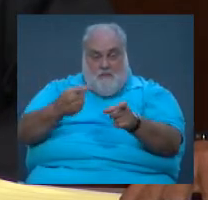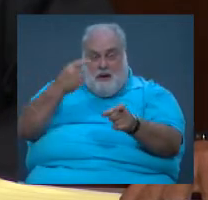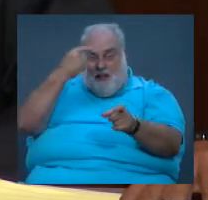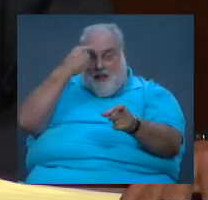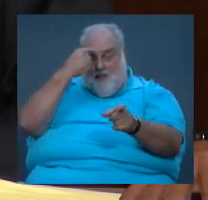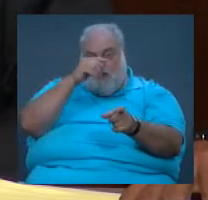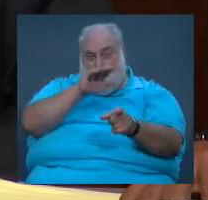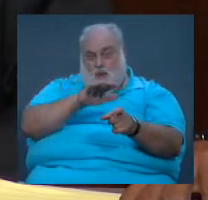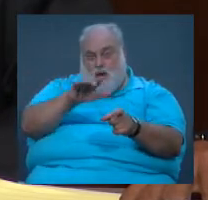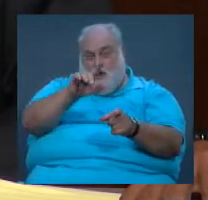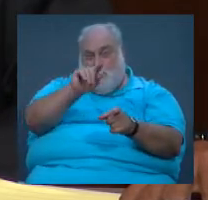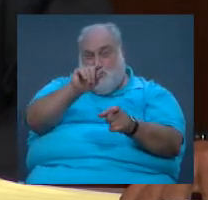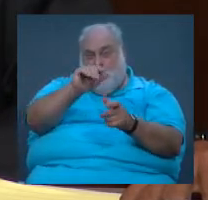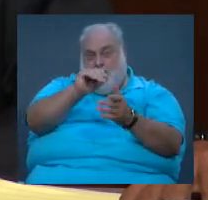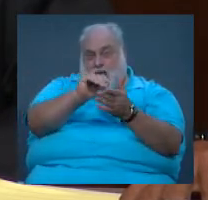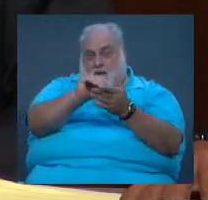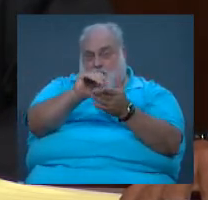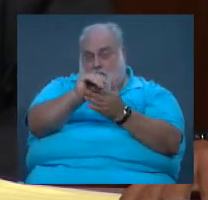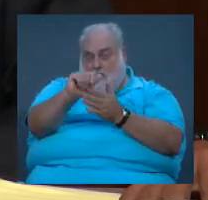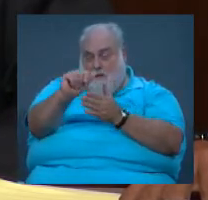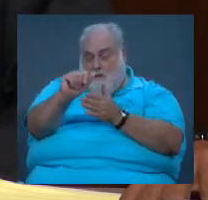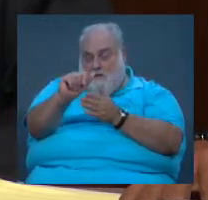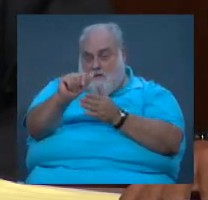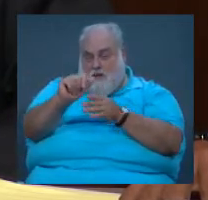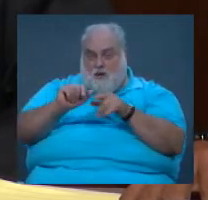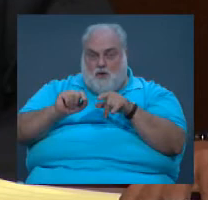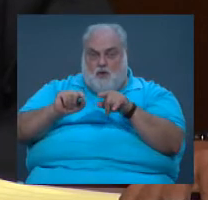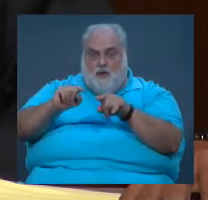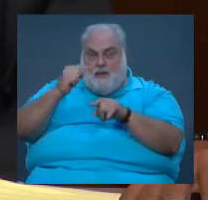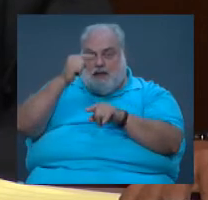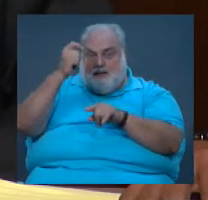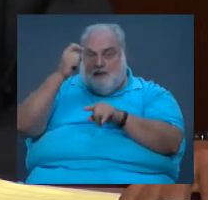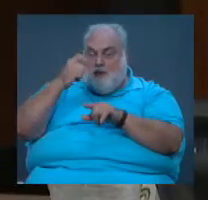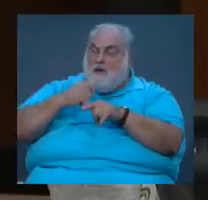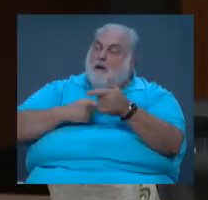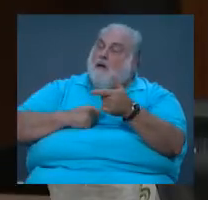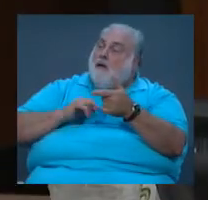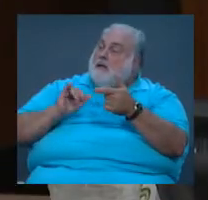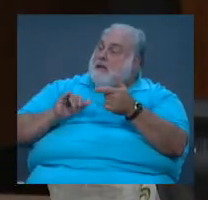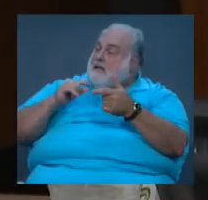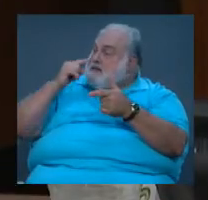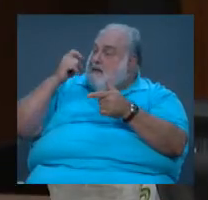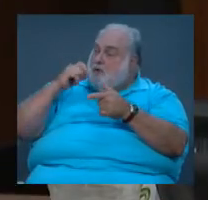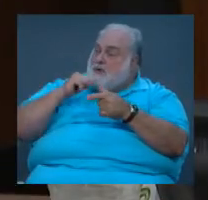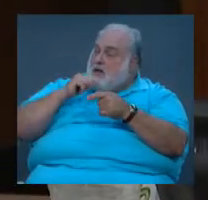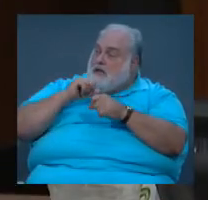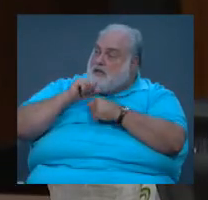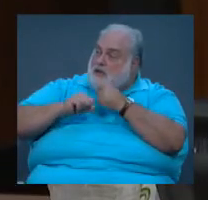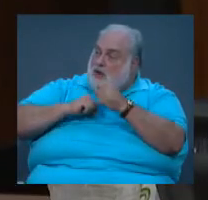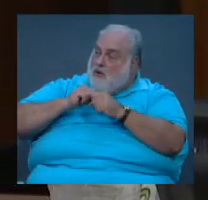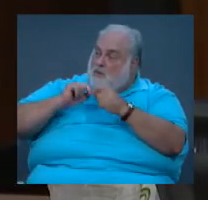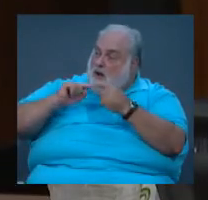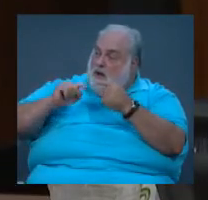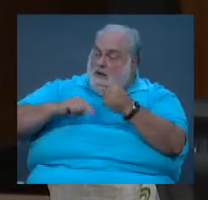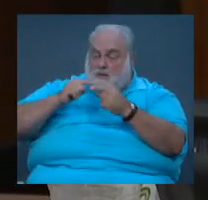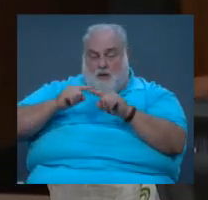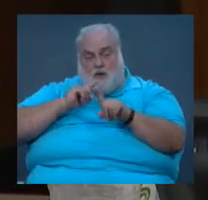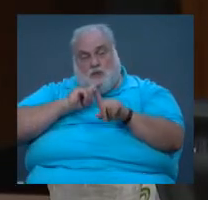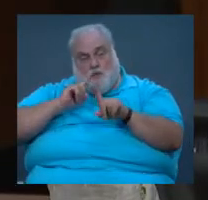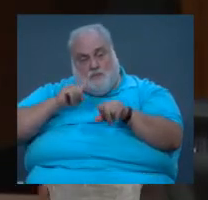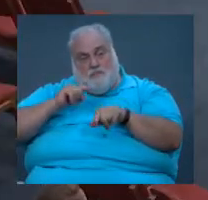$20,000 awards that we would do throughout the summer. So it's just a summer program, no year-round program? Correct. Okay, thank